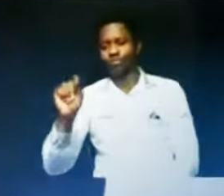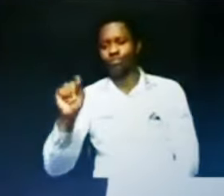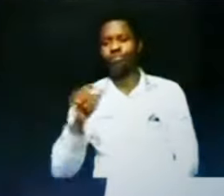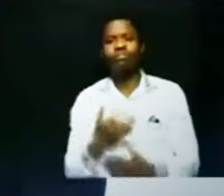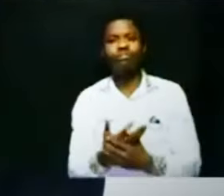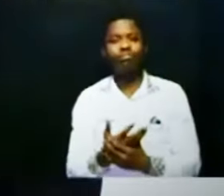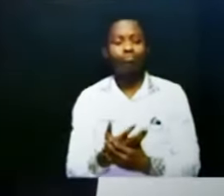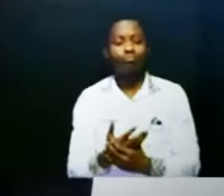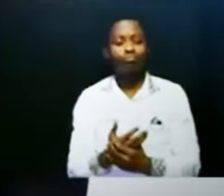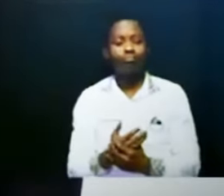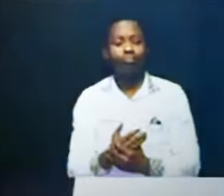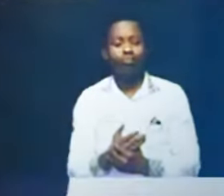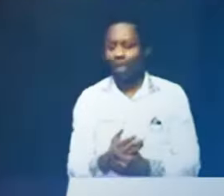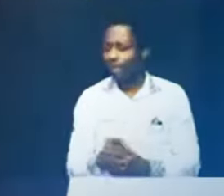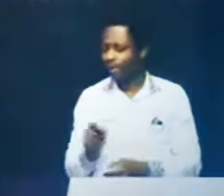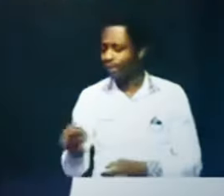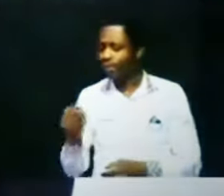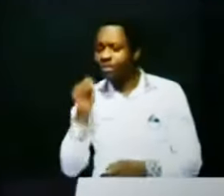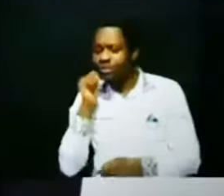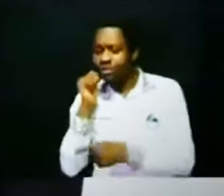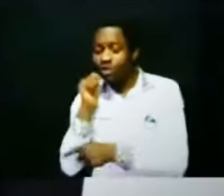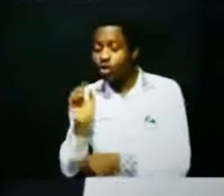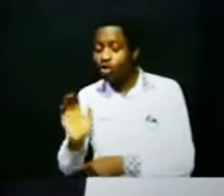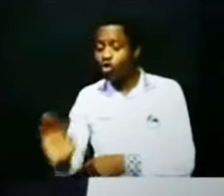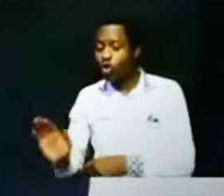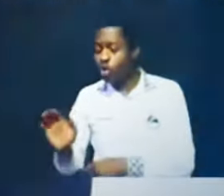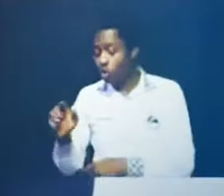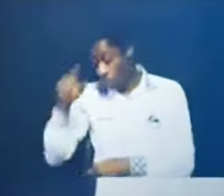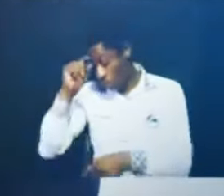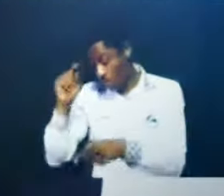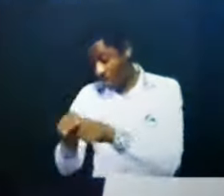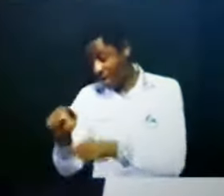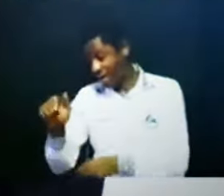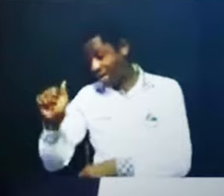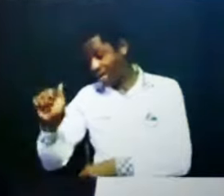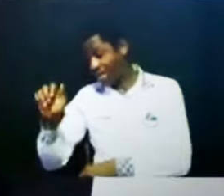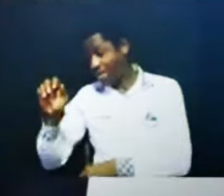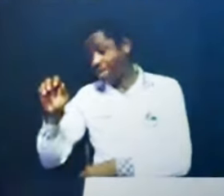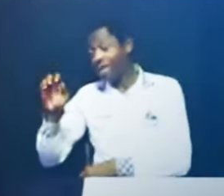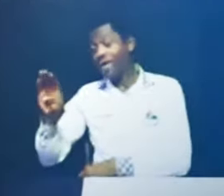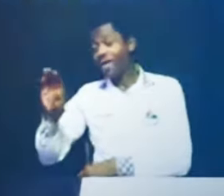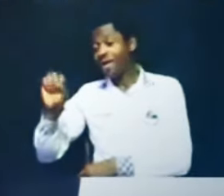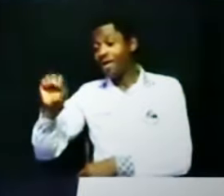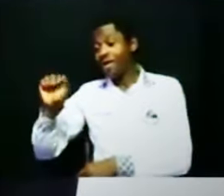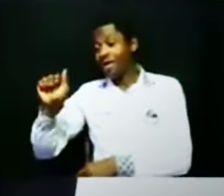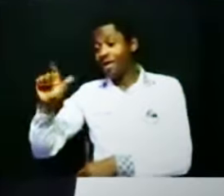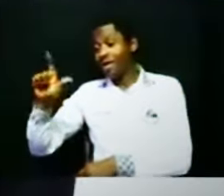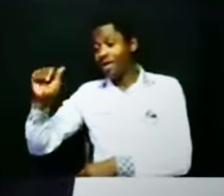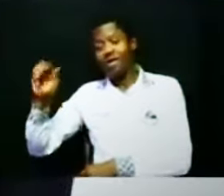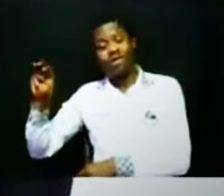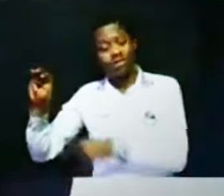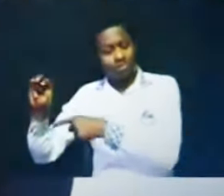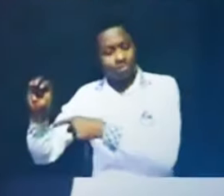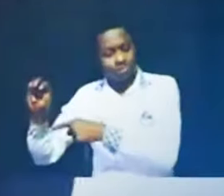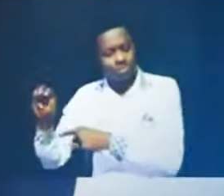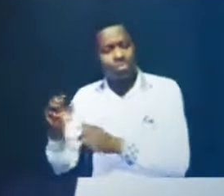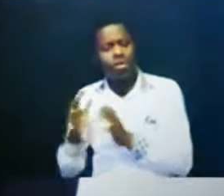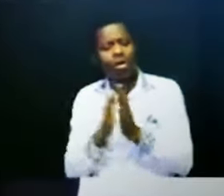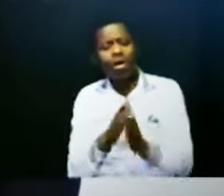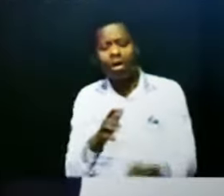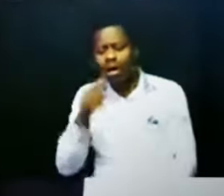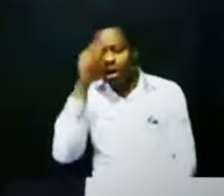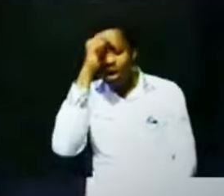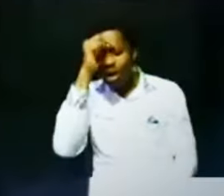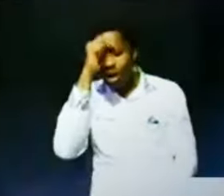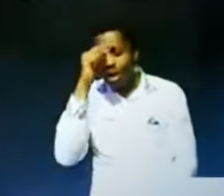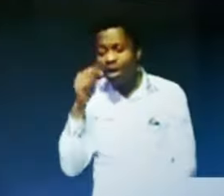no no. Her brother Absalom said to her, "Has that Amnon, your brother, been with you? Be quiet for